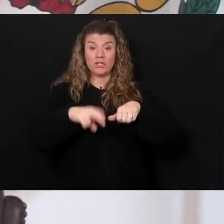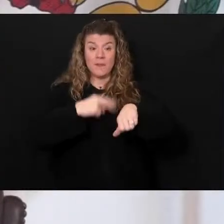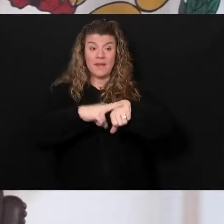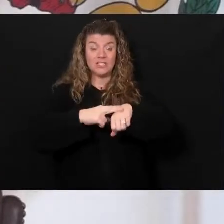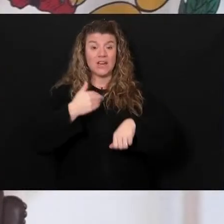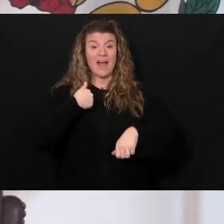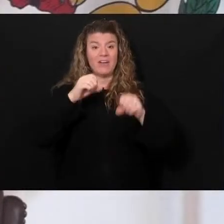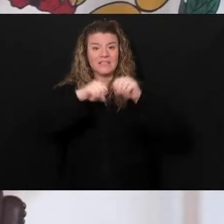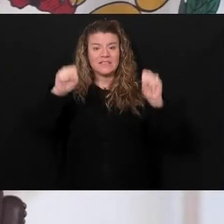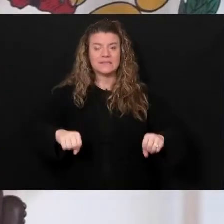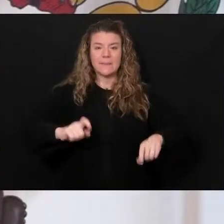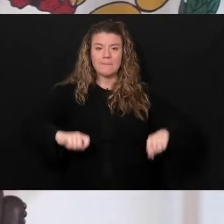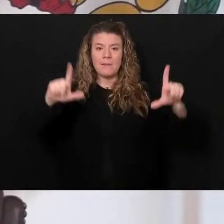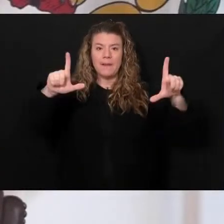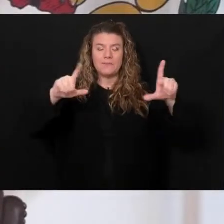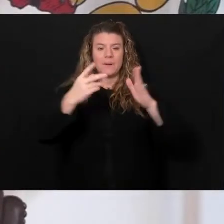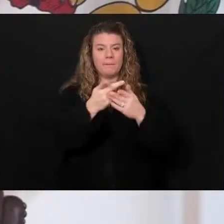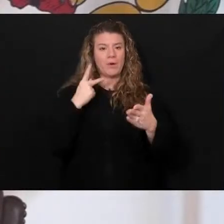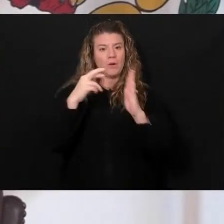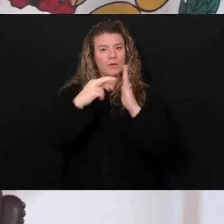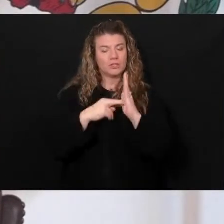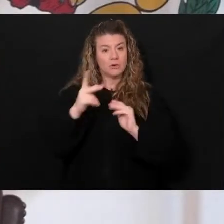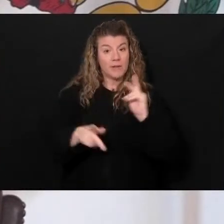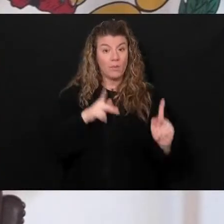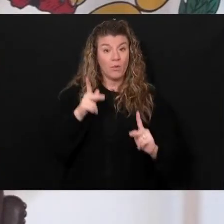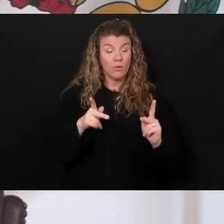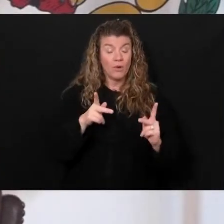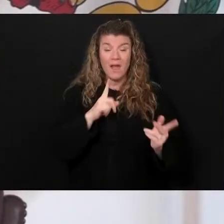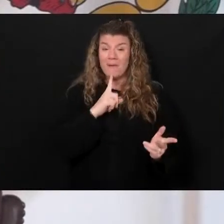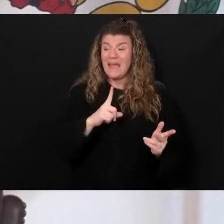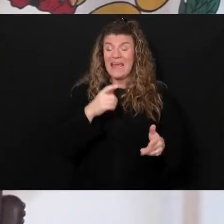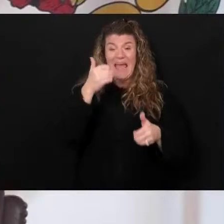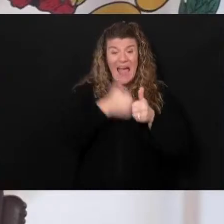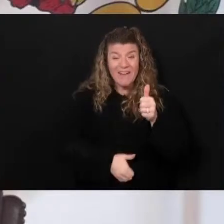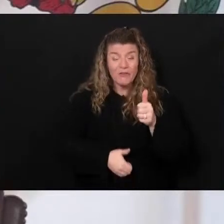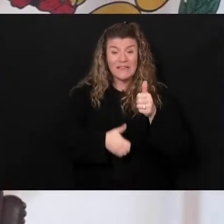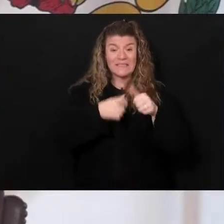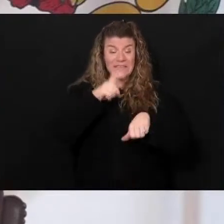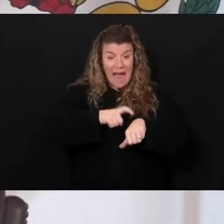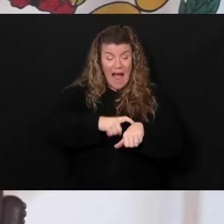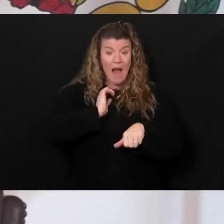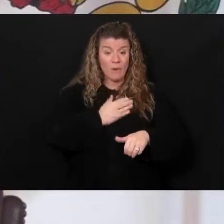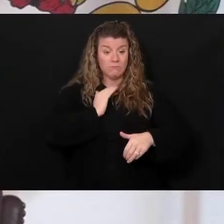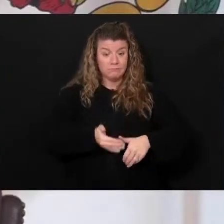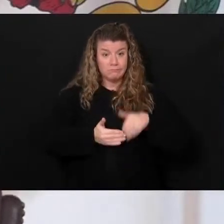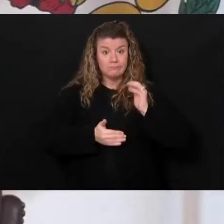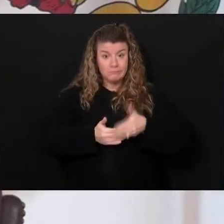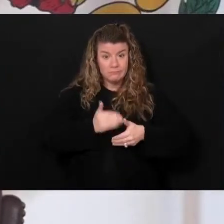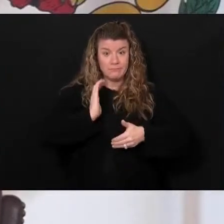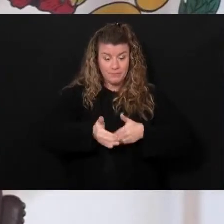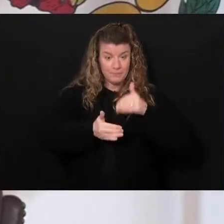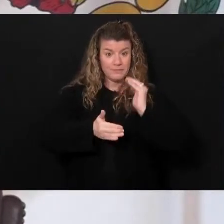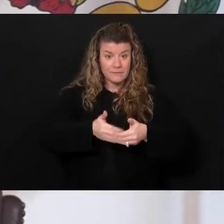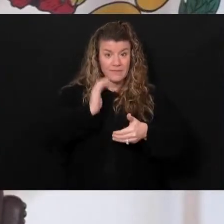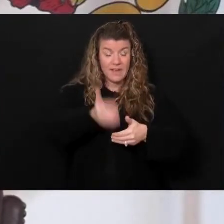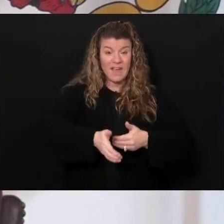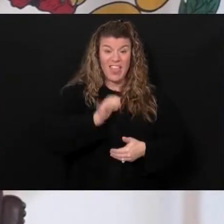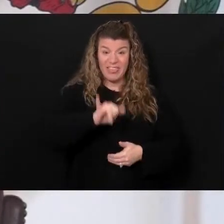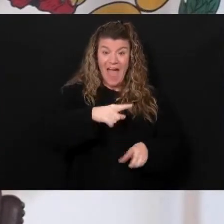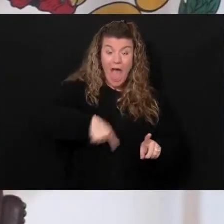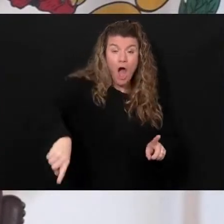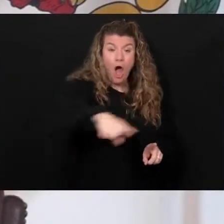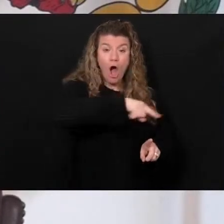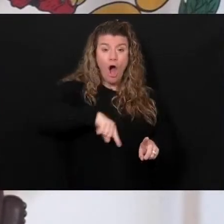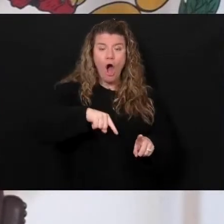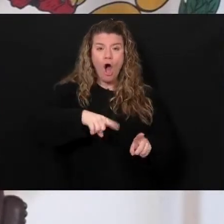having a system to be able to pre-register people. Every single bit of that, every single bit of it, Paul, does one thing, and